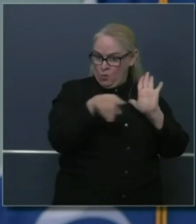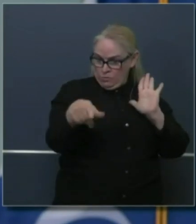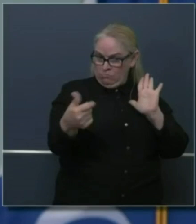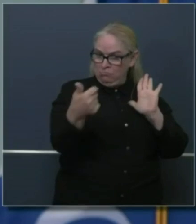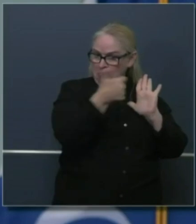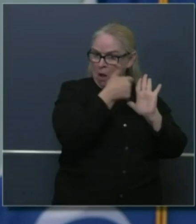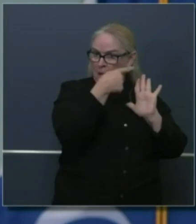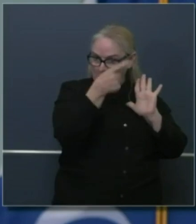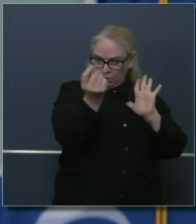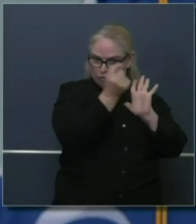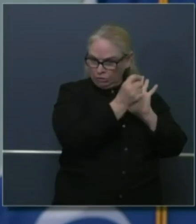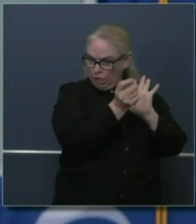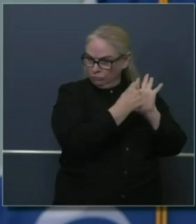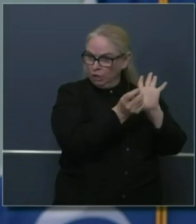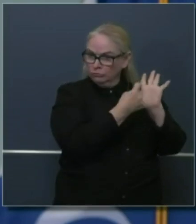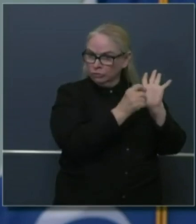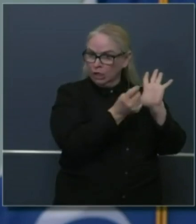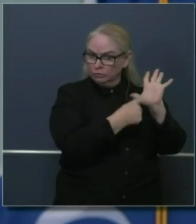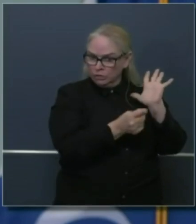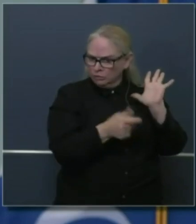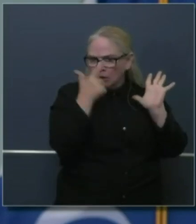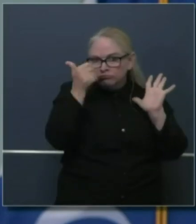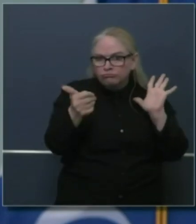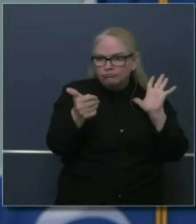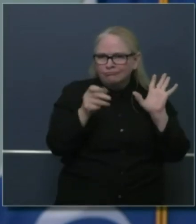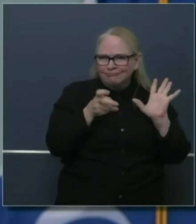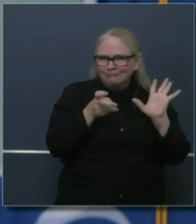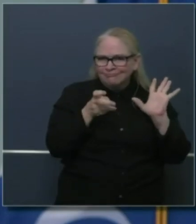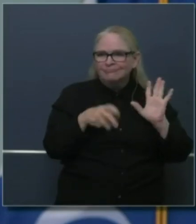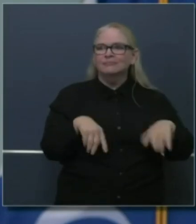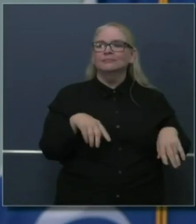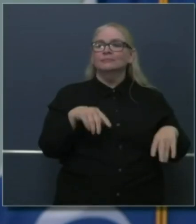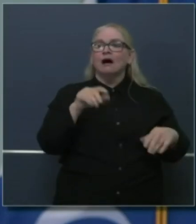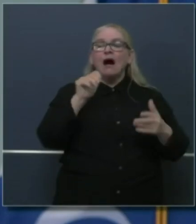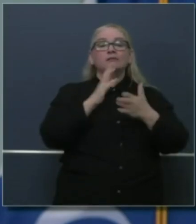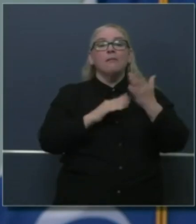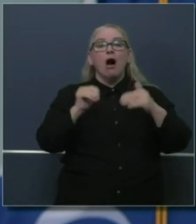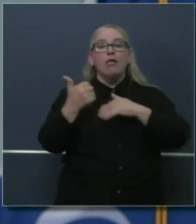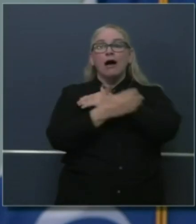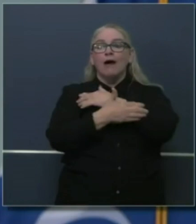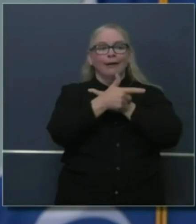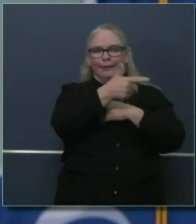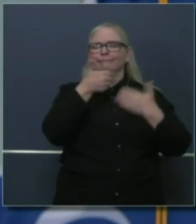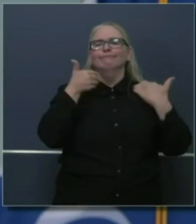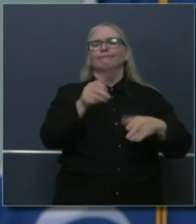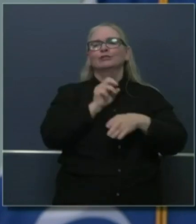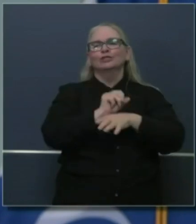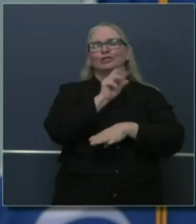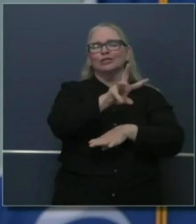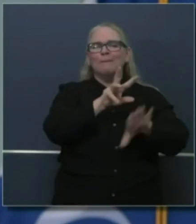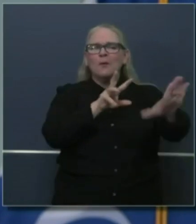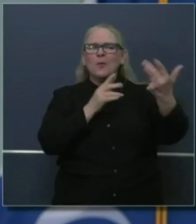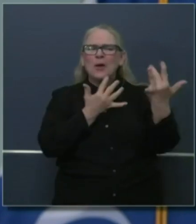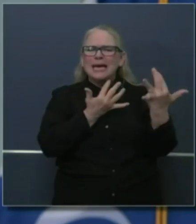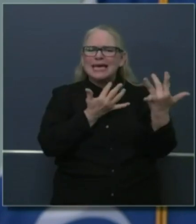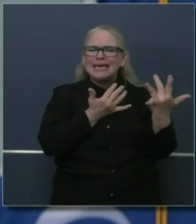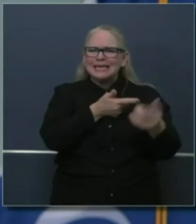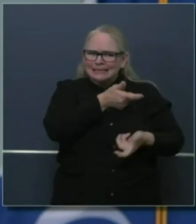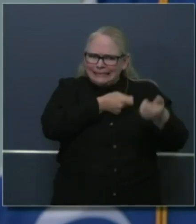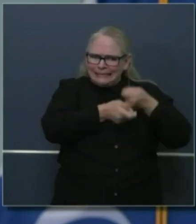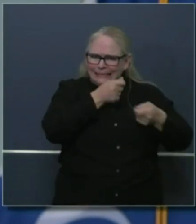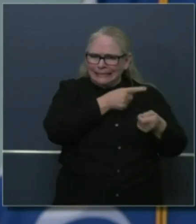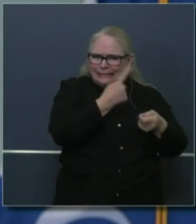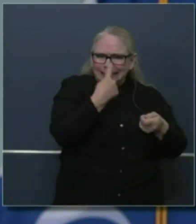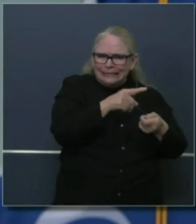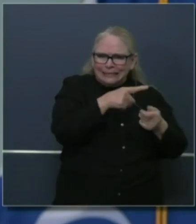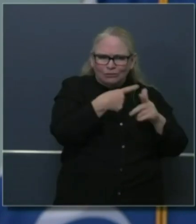across the state, including those that may have gotten ahead of themselves a little bit, try to pull them back in the spirit of collaboration and